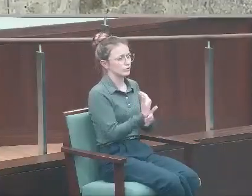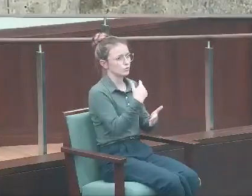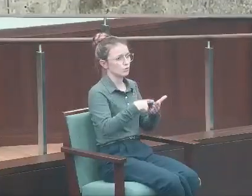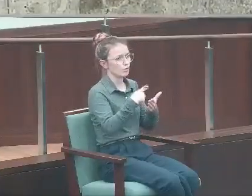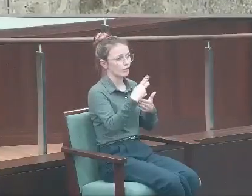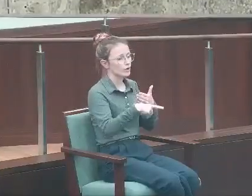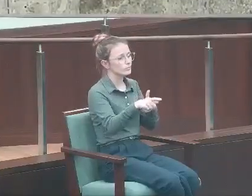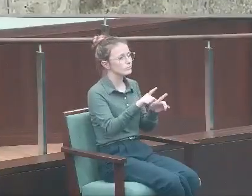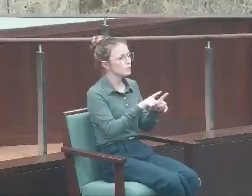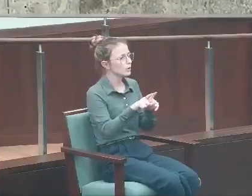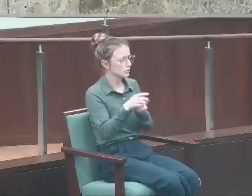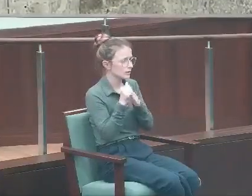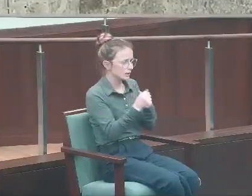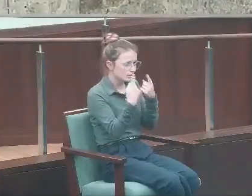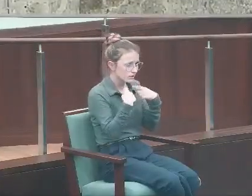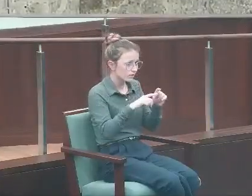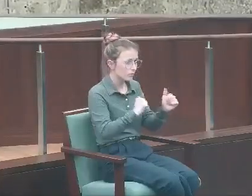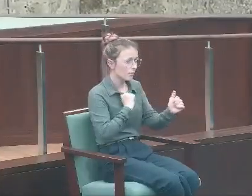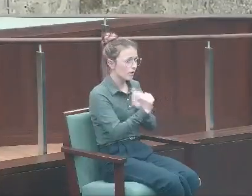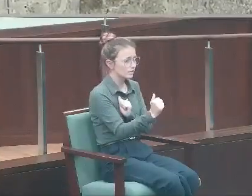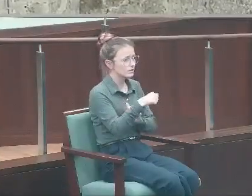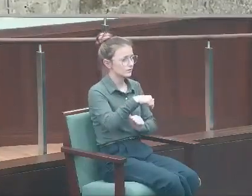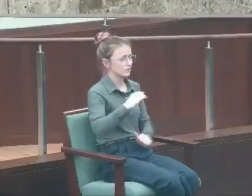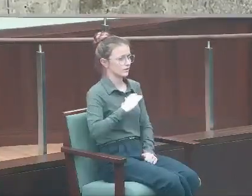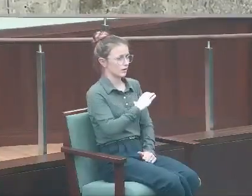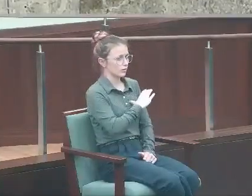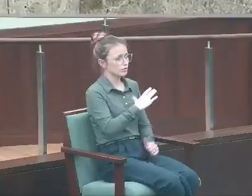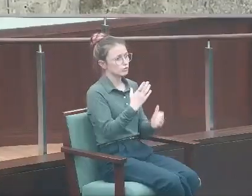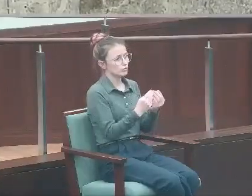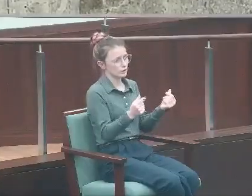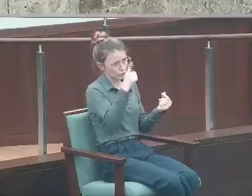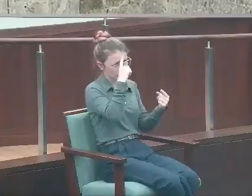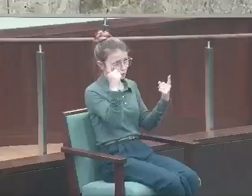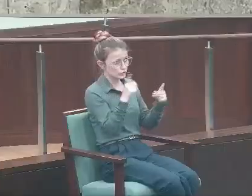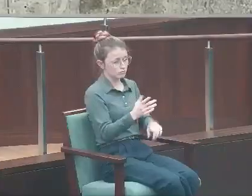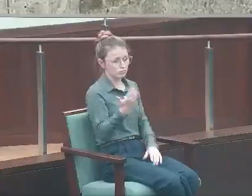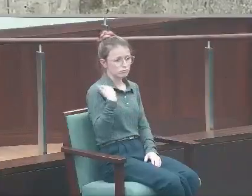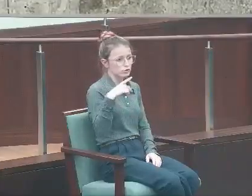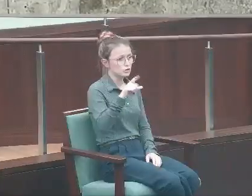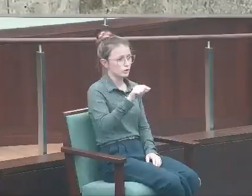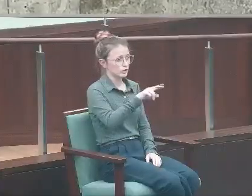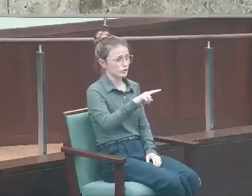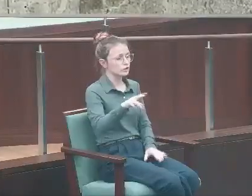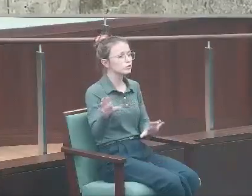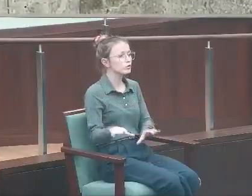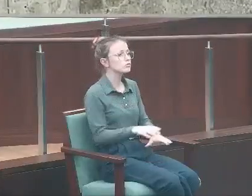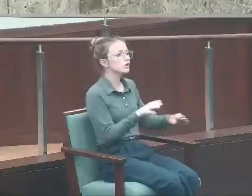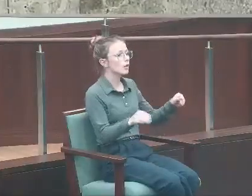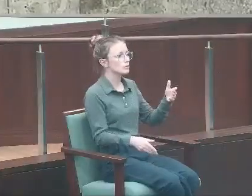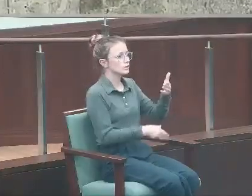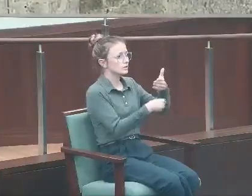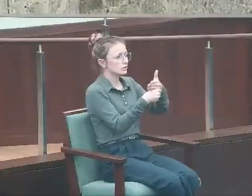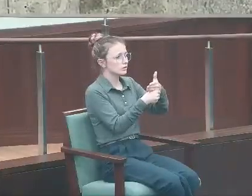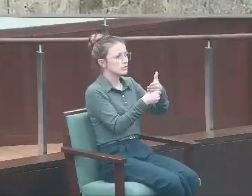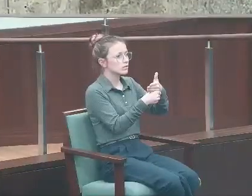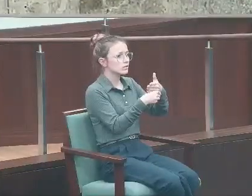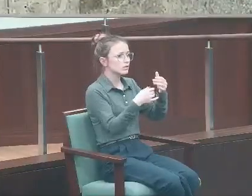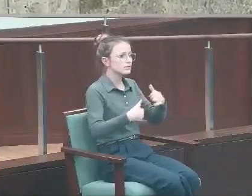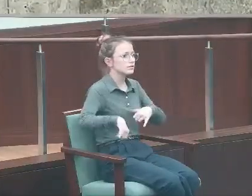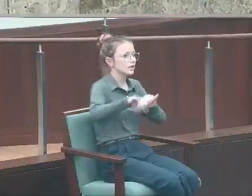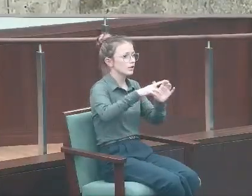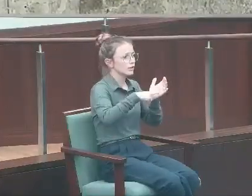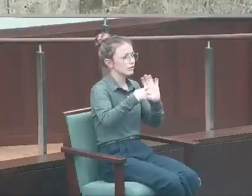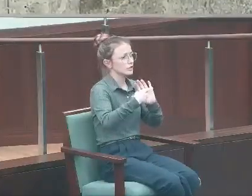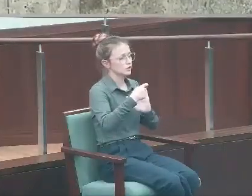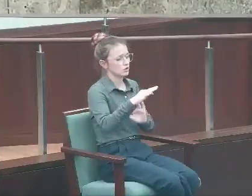He led the successful passage of a council resolution in 2022 adopting the IHRA gold standard definition of